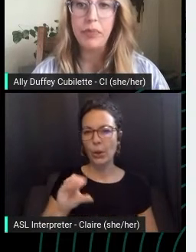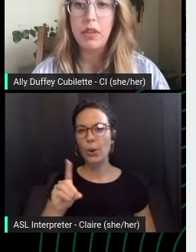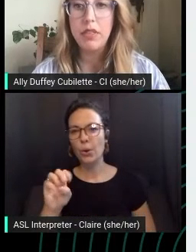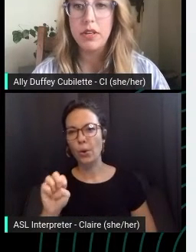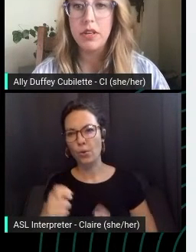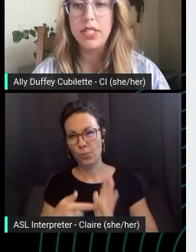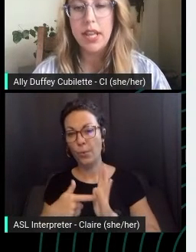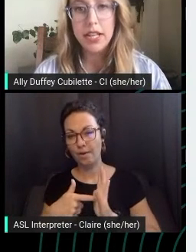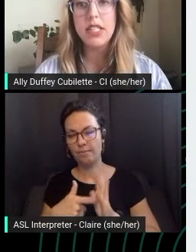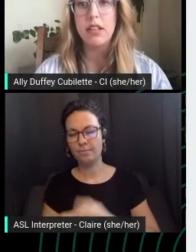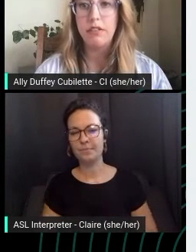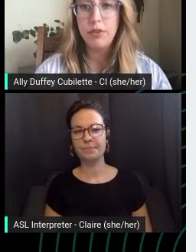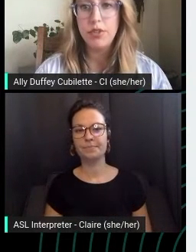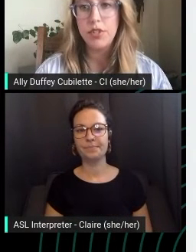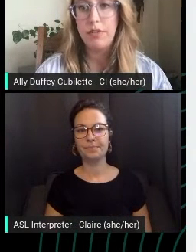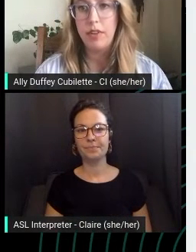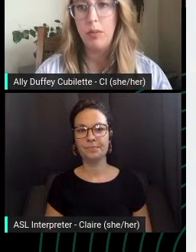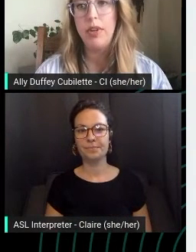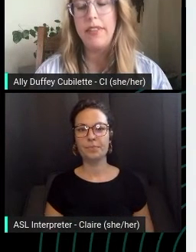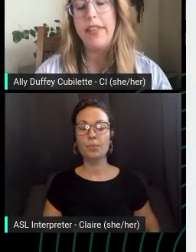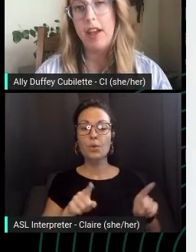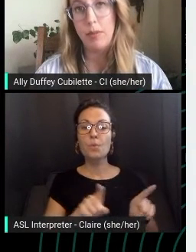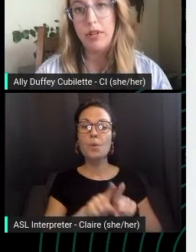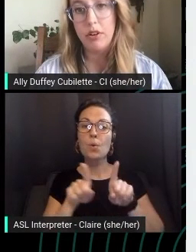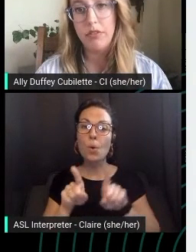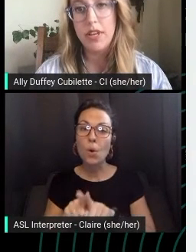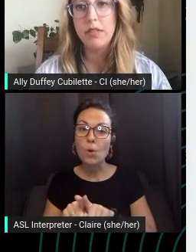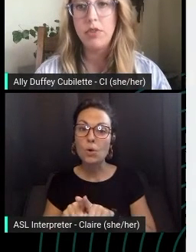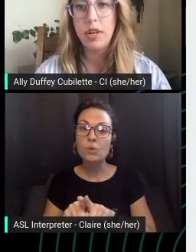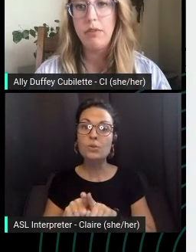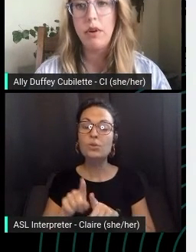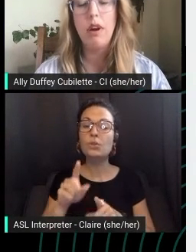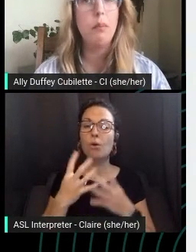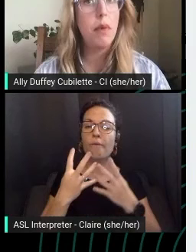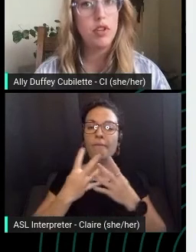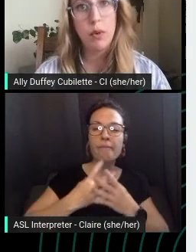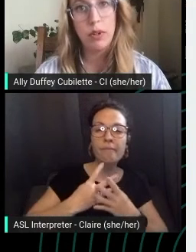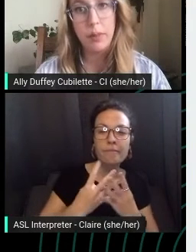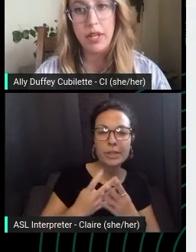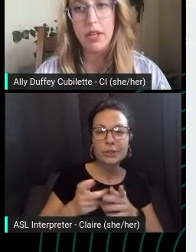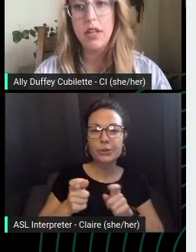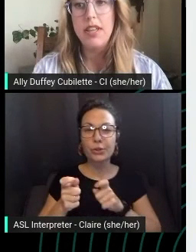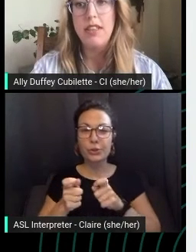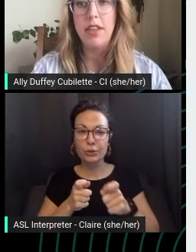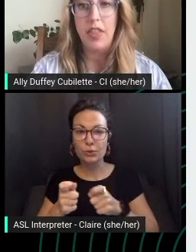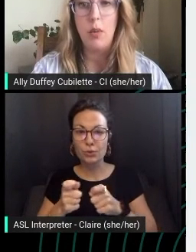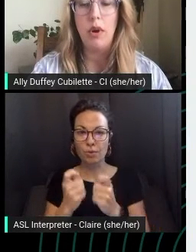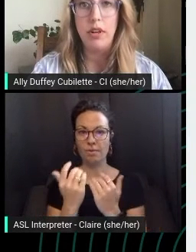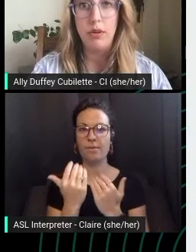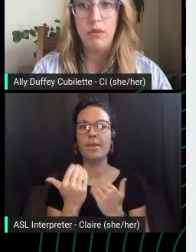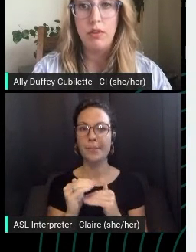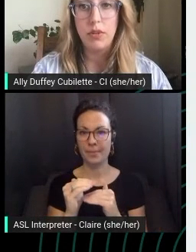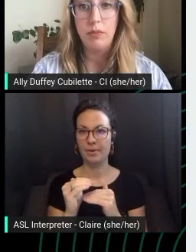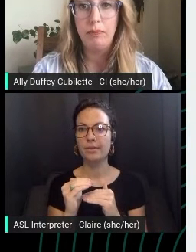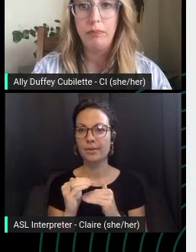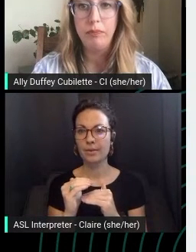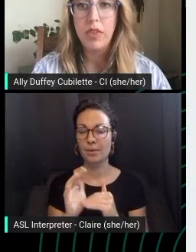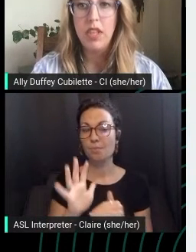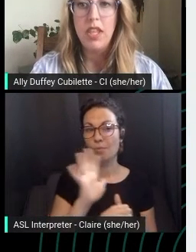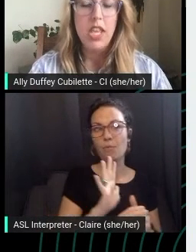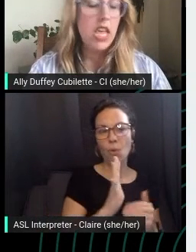Relatedly, the settings and filters available in the admin interface of GA4 are much more limited than they were in